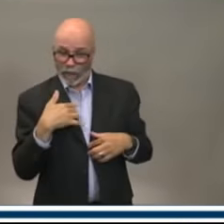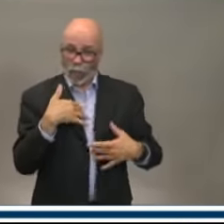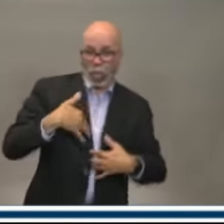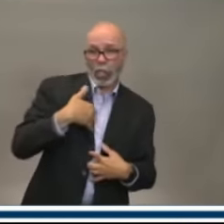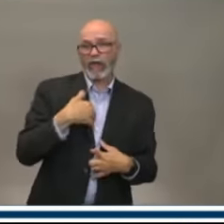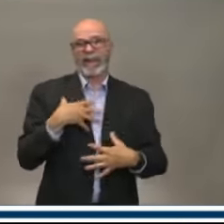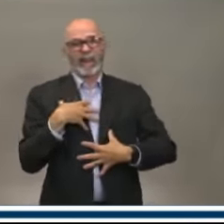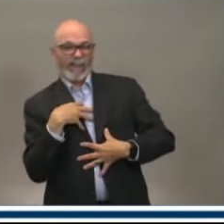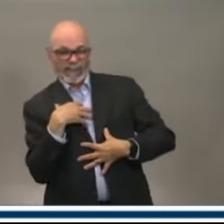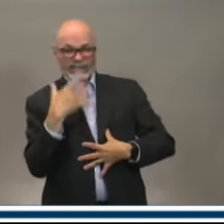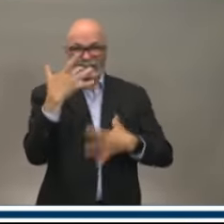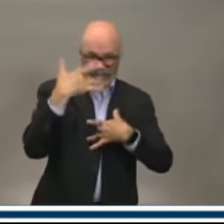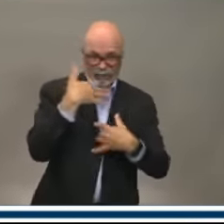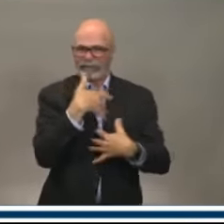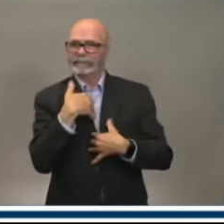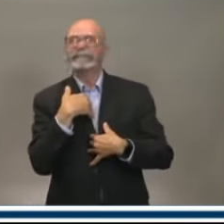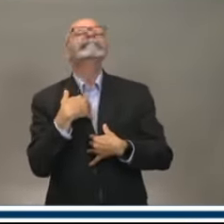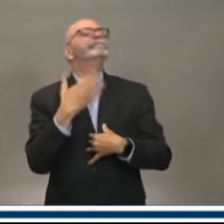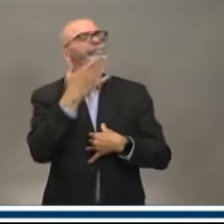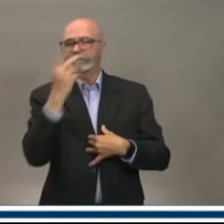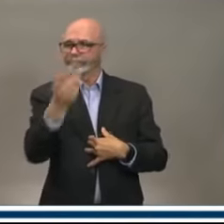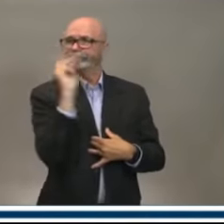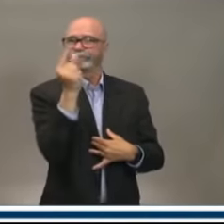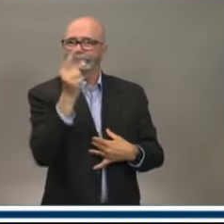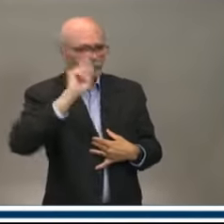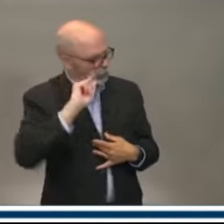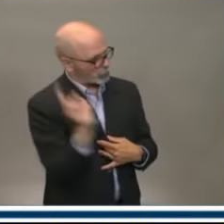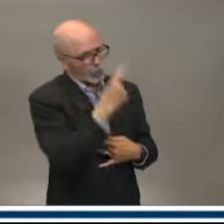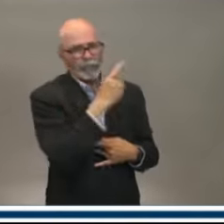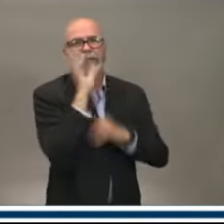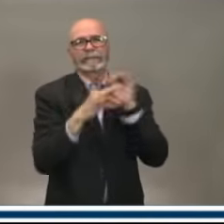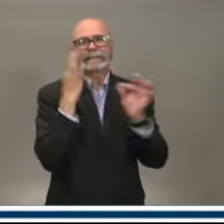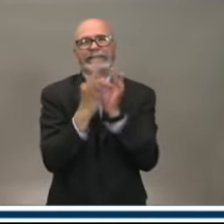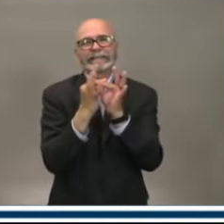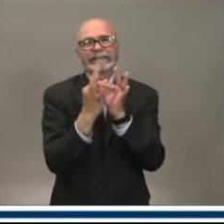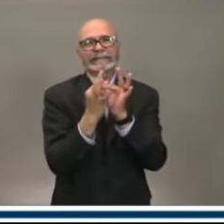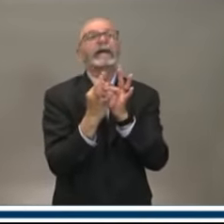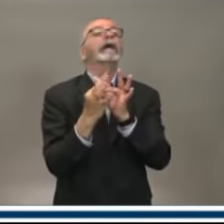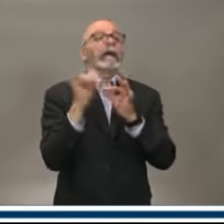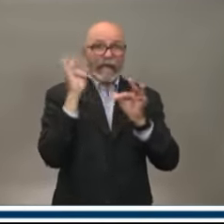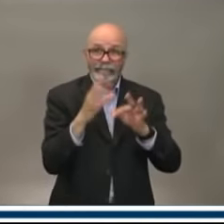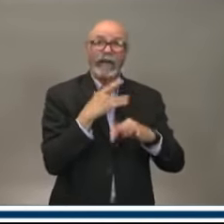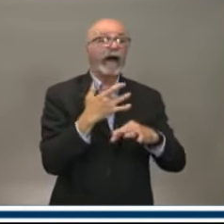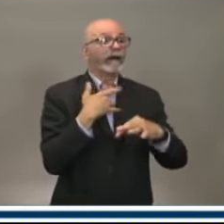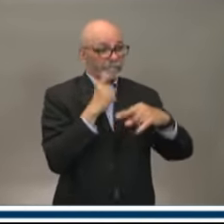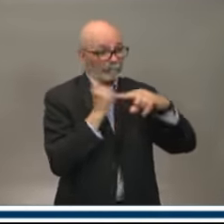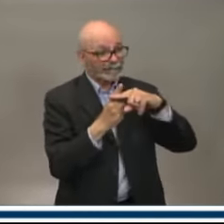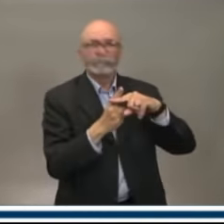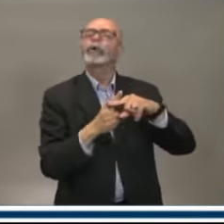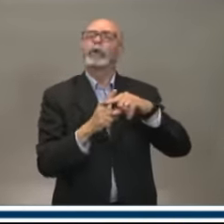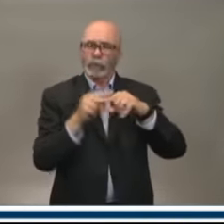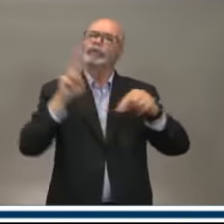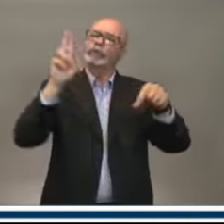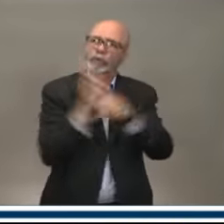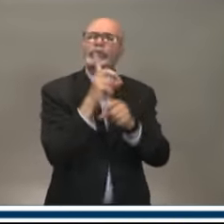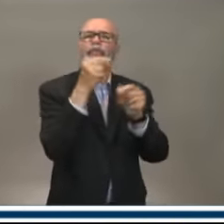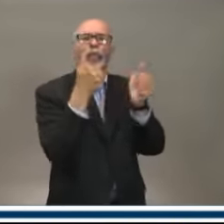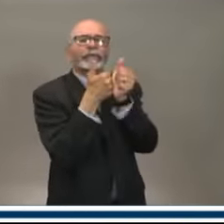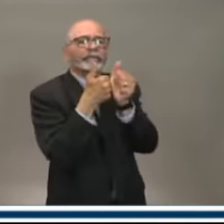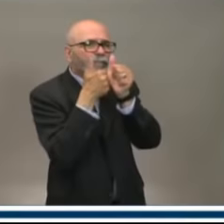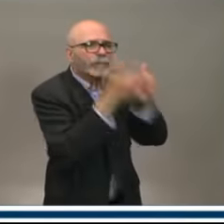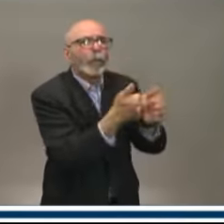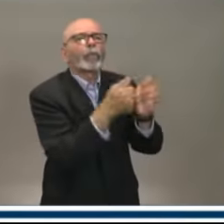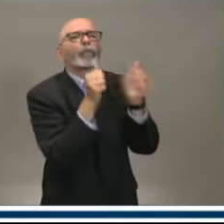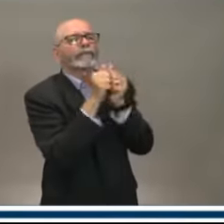we get them tested quickly, and if they are positive, do the appropriate follow-up. So any Nova Scotians who have 2 or more of